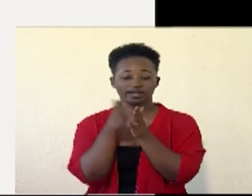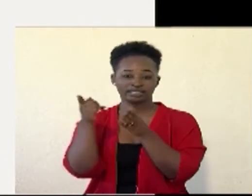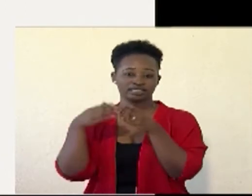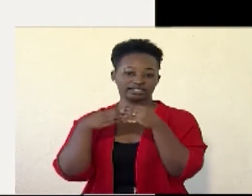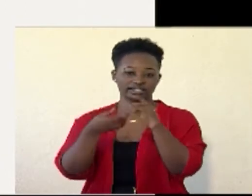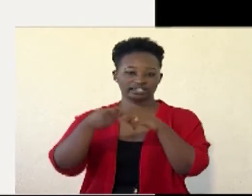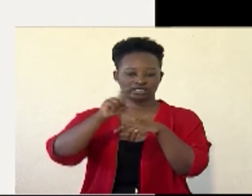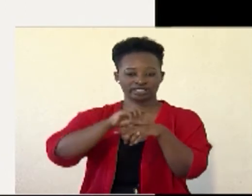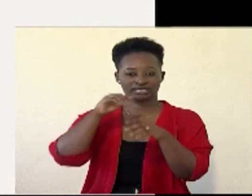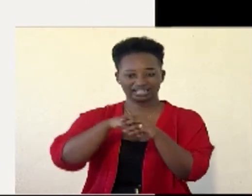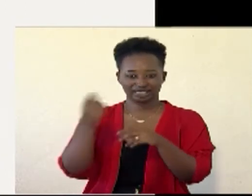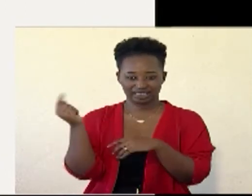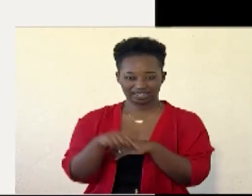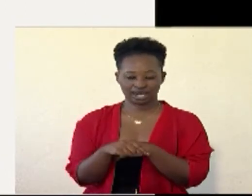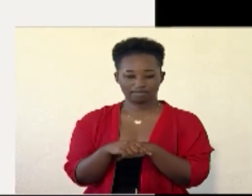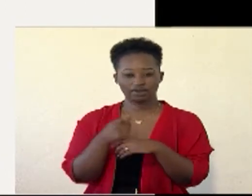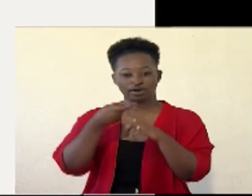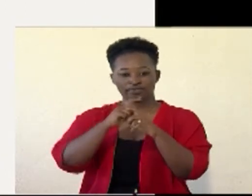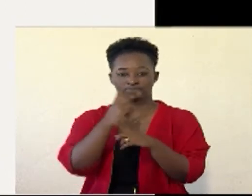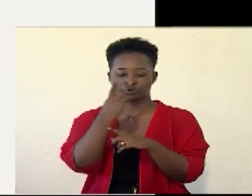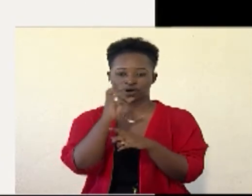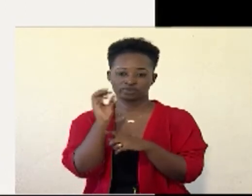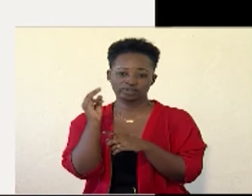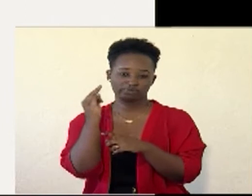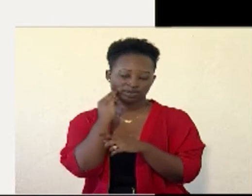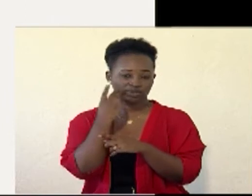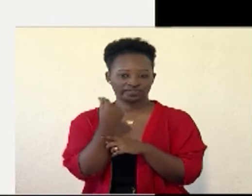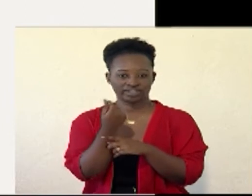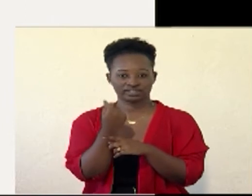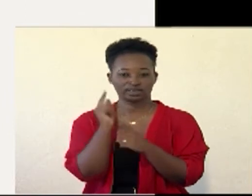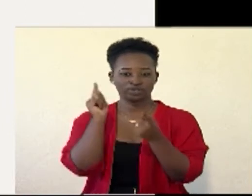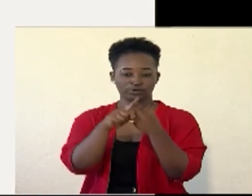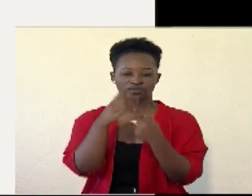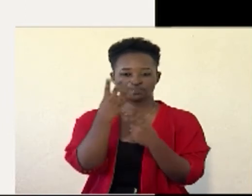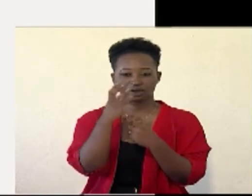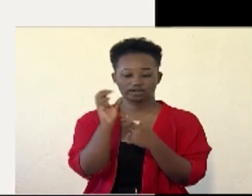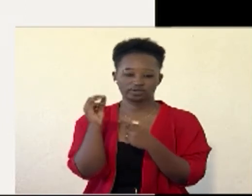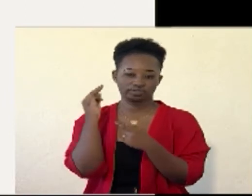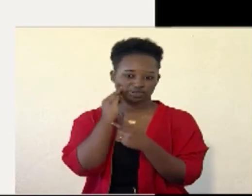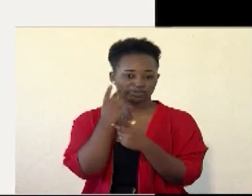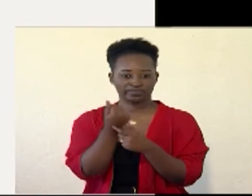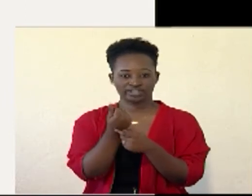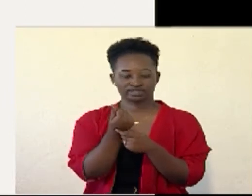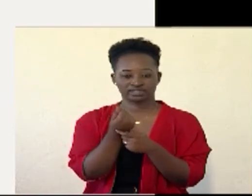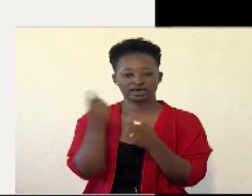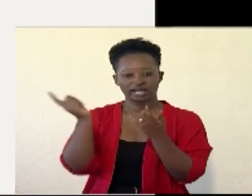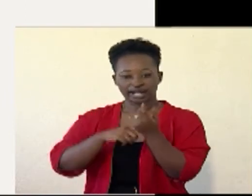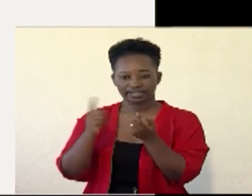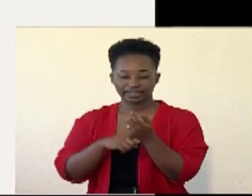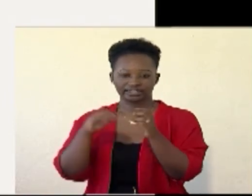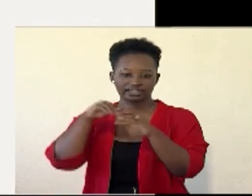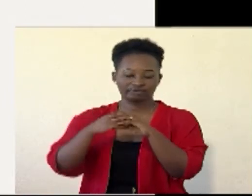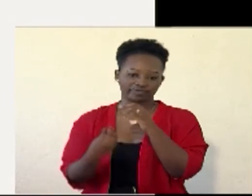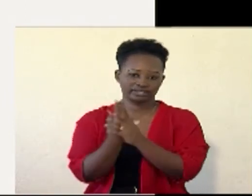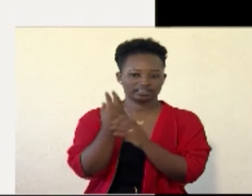an increase in income from 200 million francs to 400 million francs. Calculate the